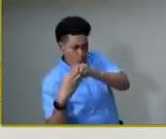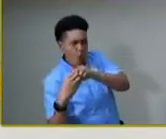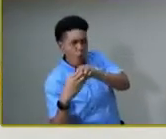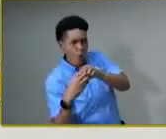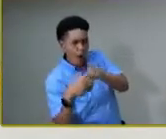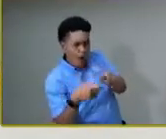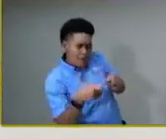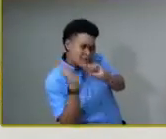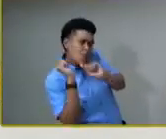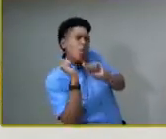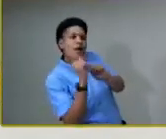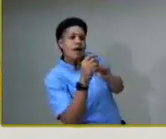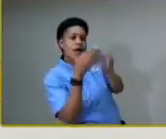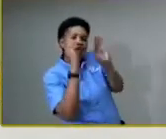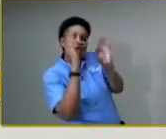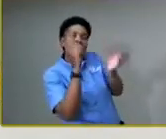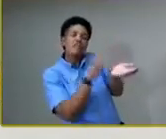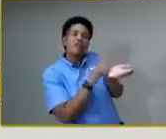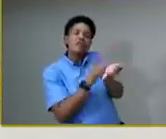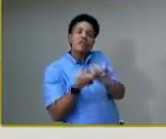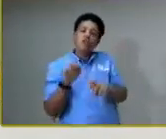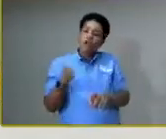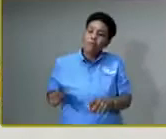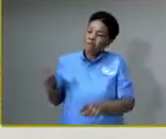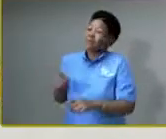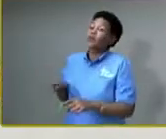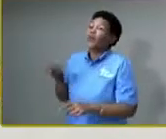practitioners, the public health practitioners, away from the